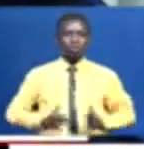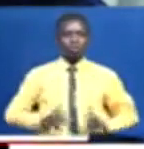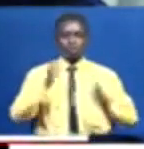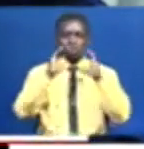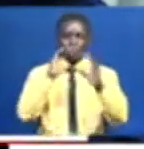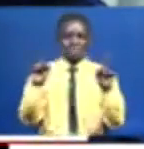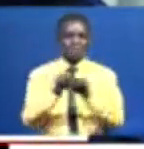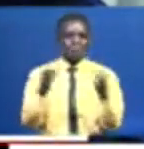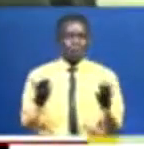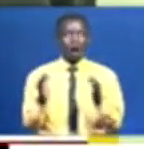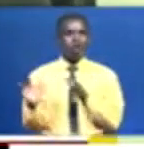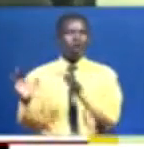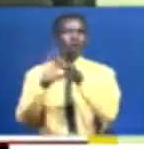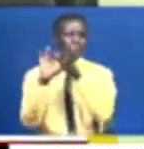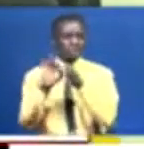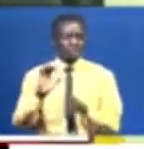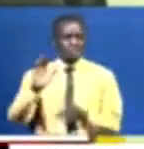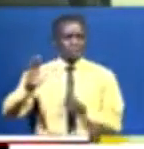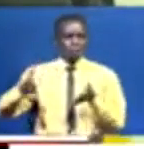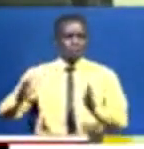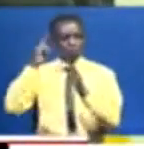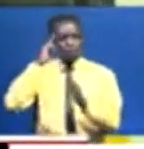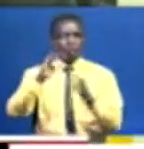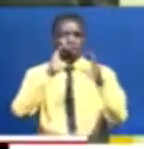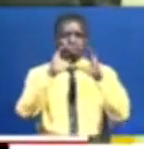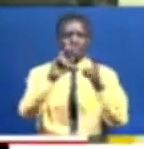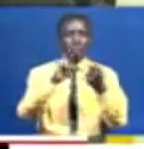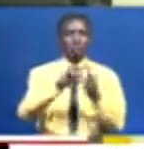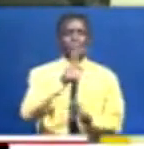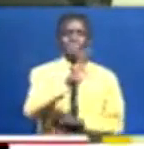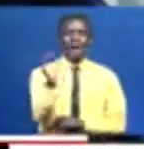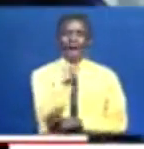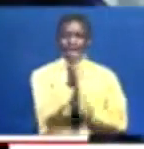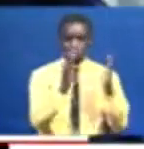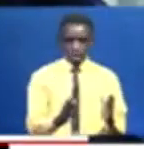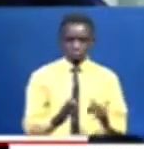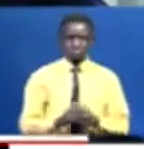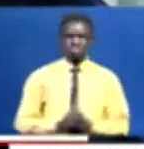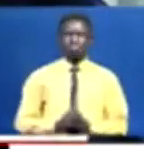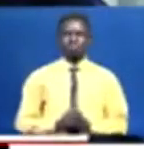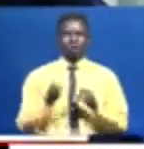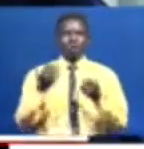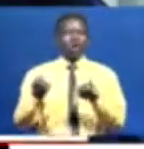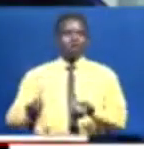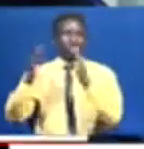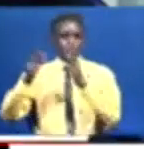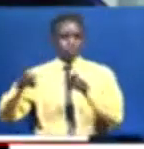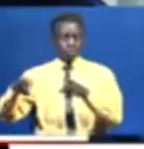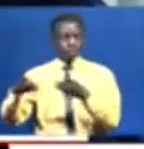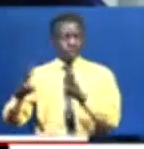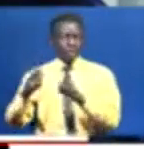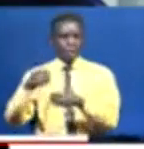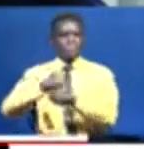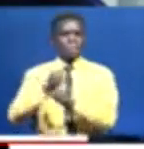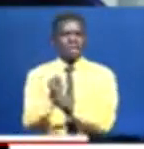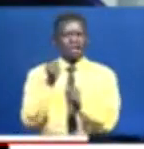as a corporate means of talking to your supply chain, to your customers. It also makes it an easy channel through which attackers